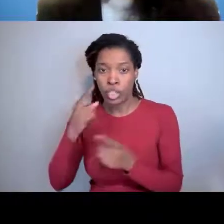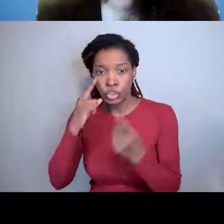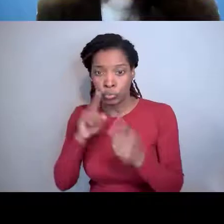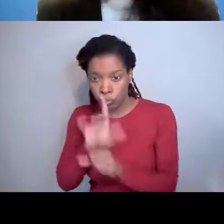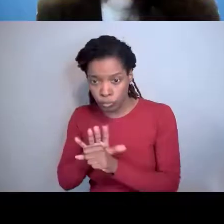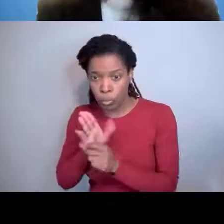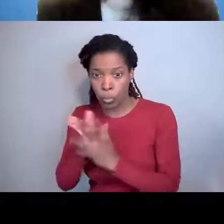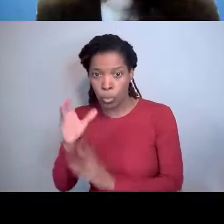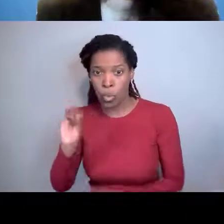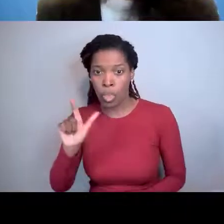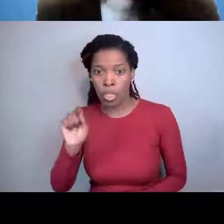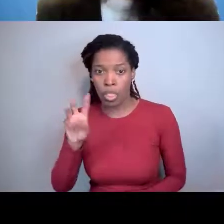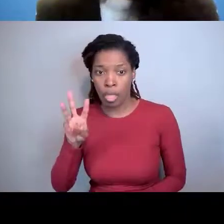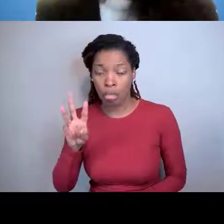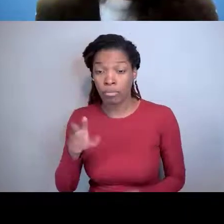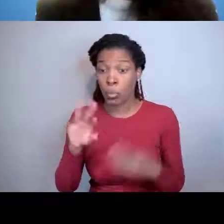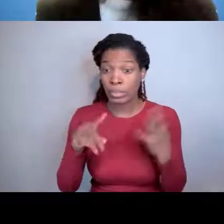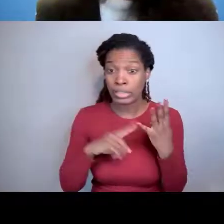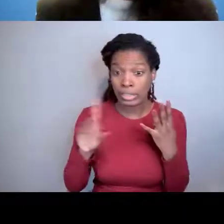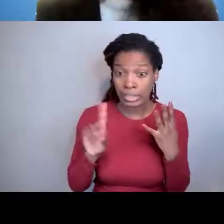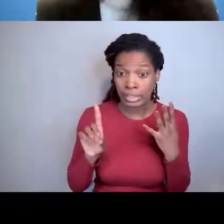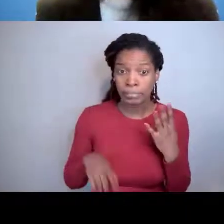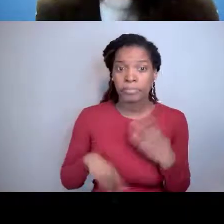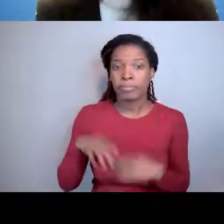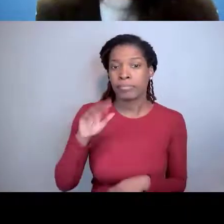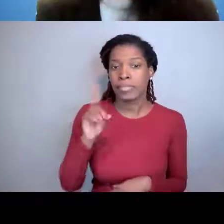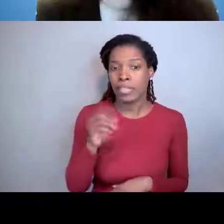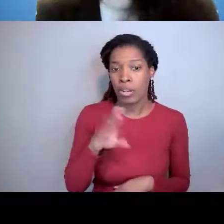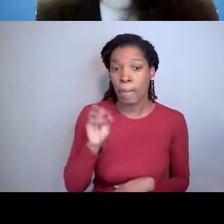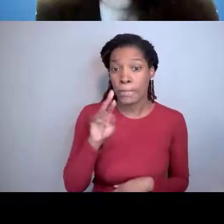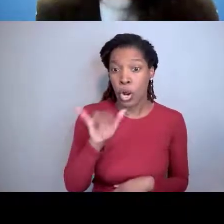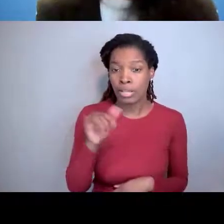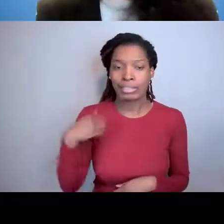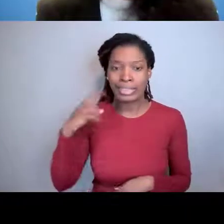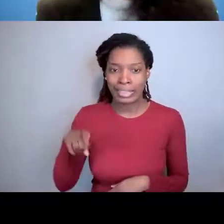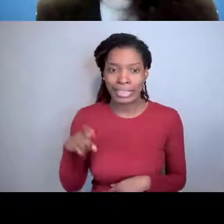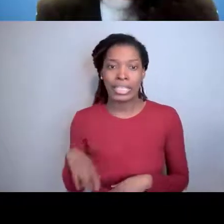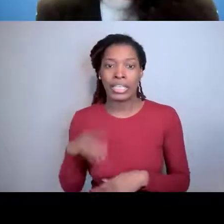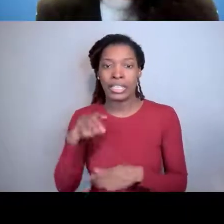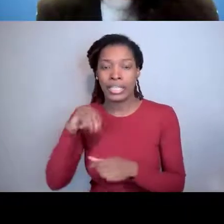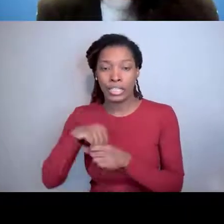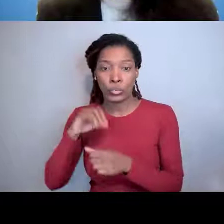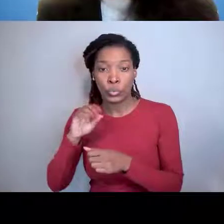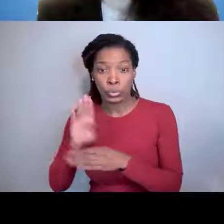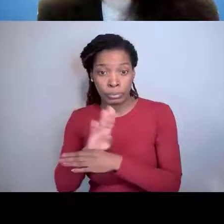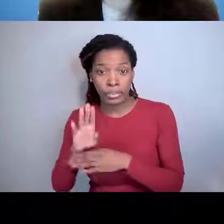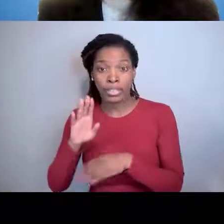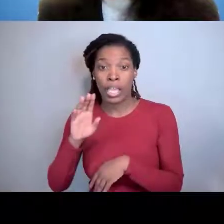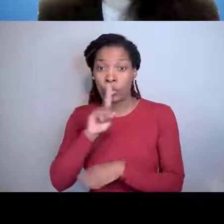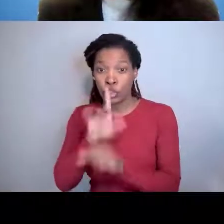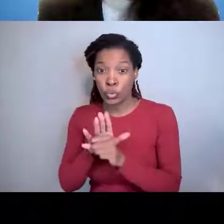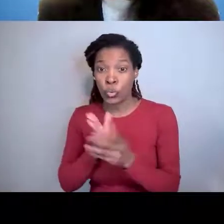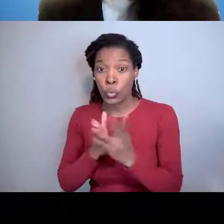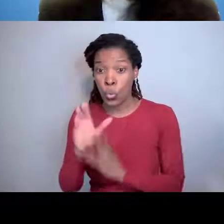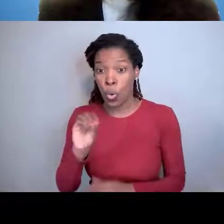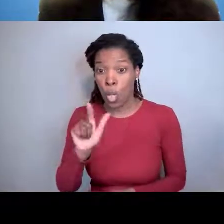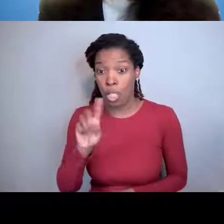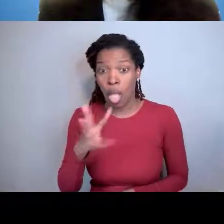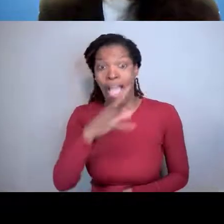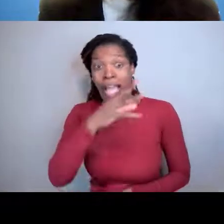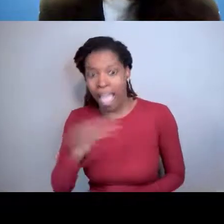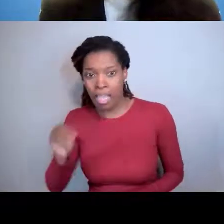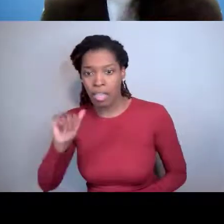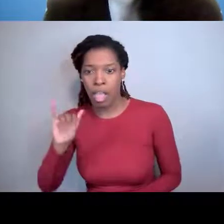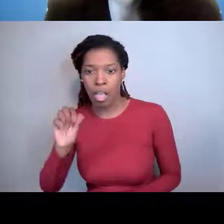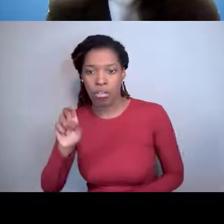an interinstitutional assurance through OLAW and IACUC approval. Which one do you think it is? Just choose the